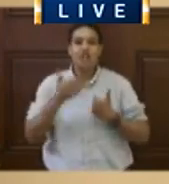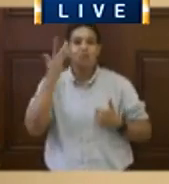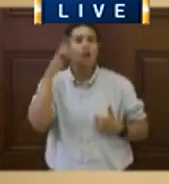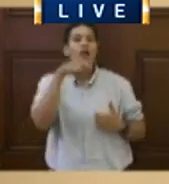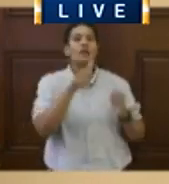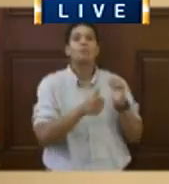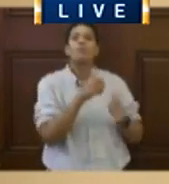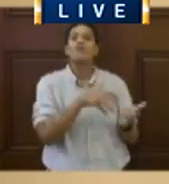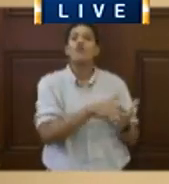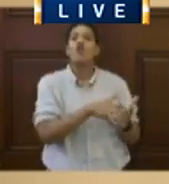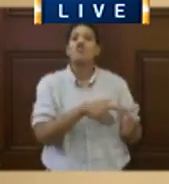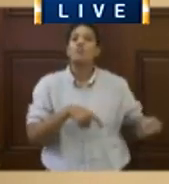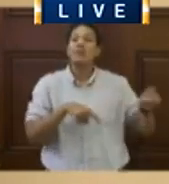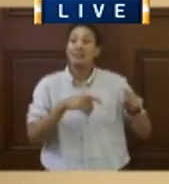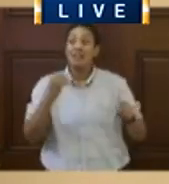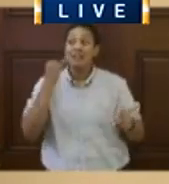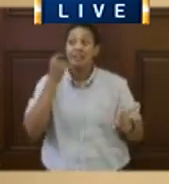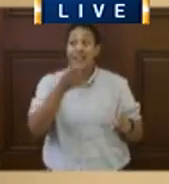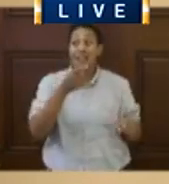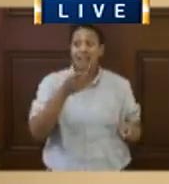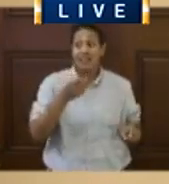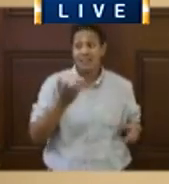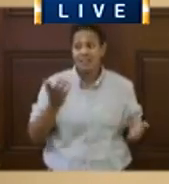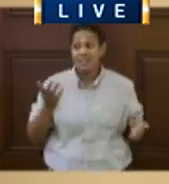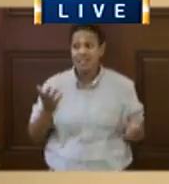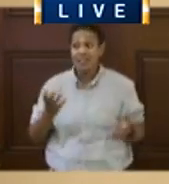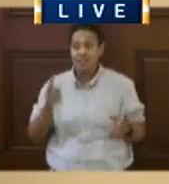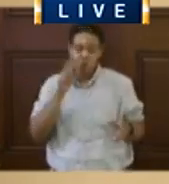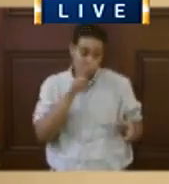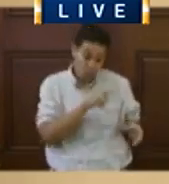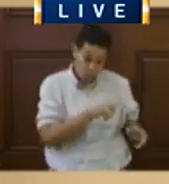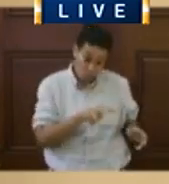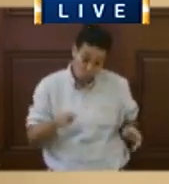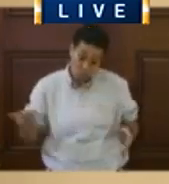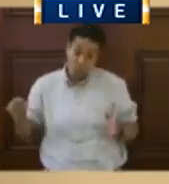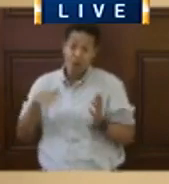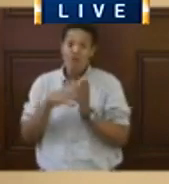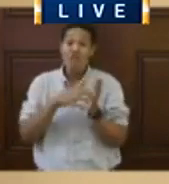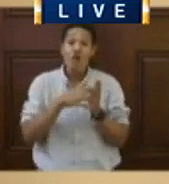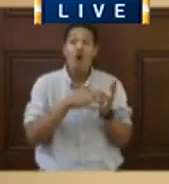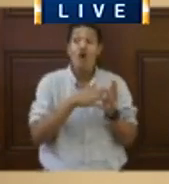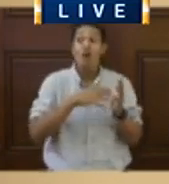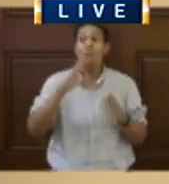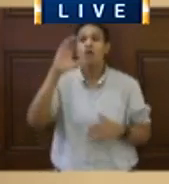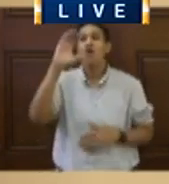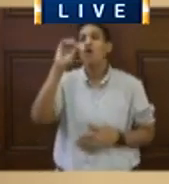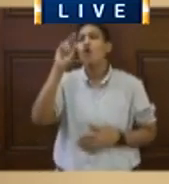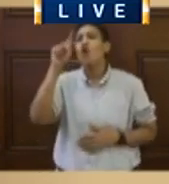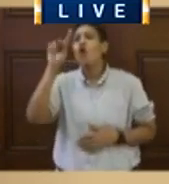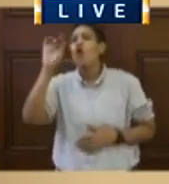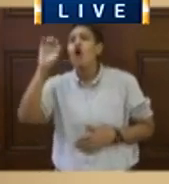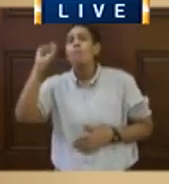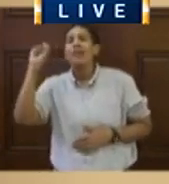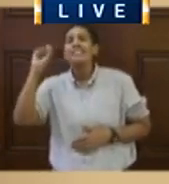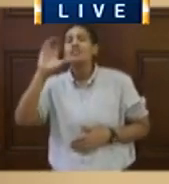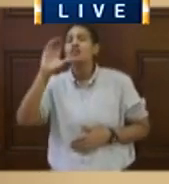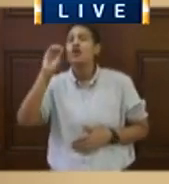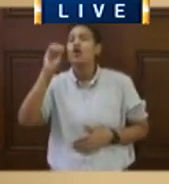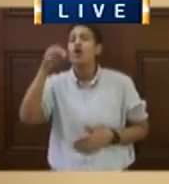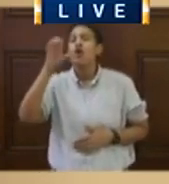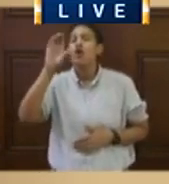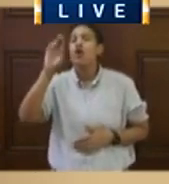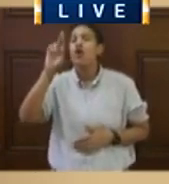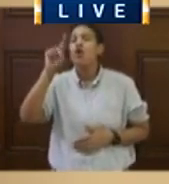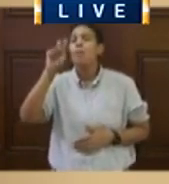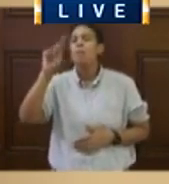vulnerable. Because if you were to rank them by vulnerability, the corporates would be a lot more solid, the medium would be